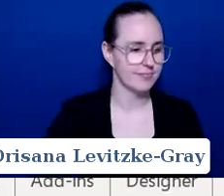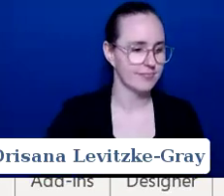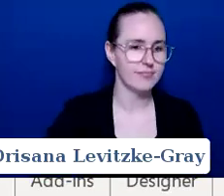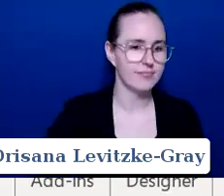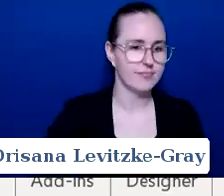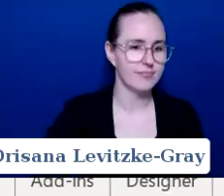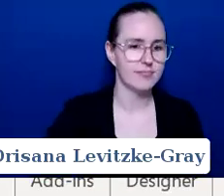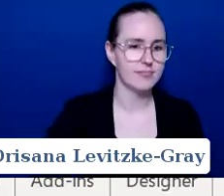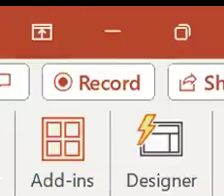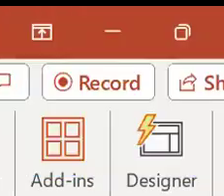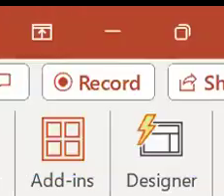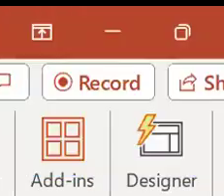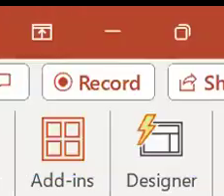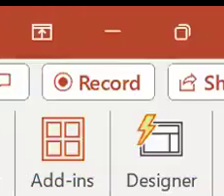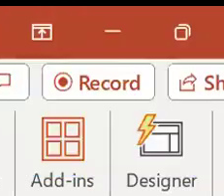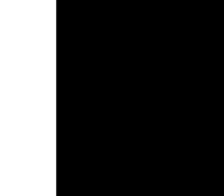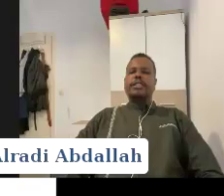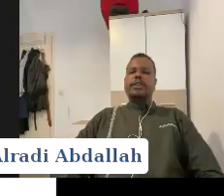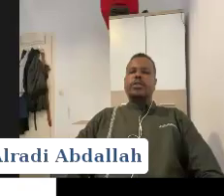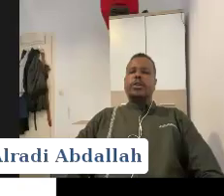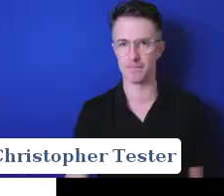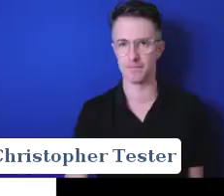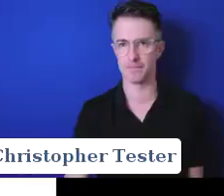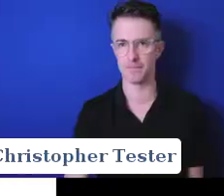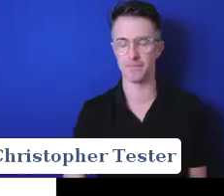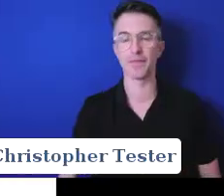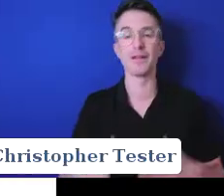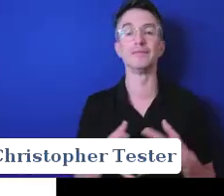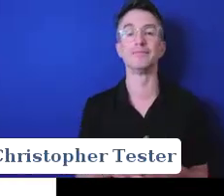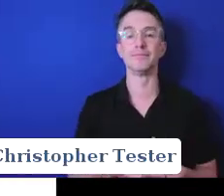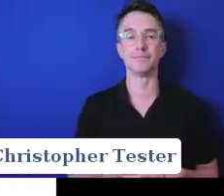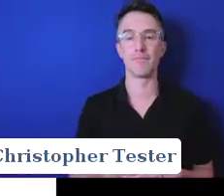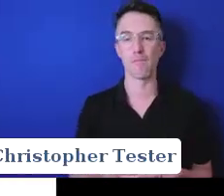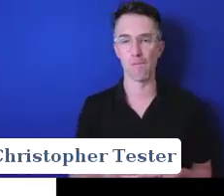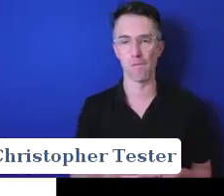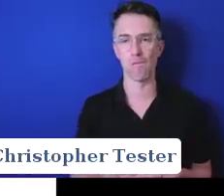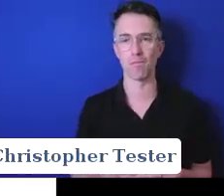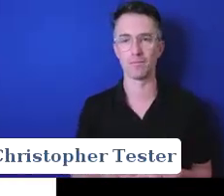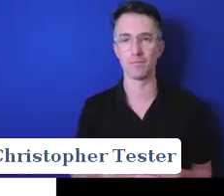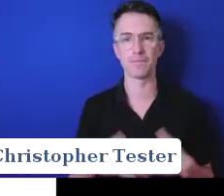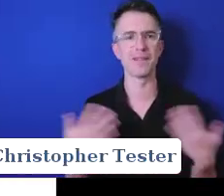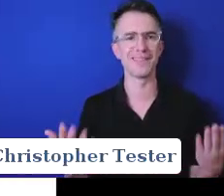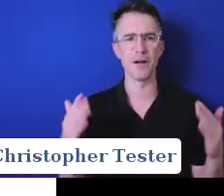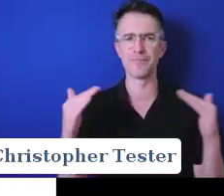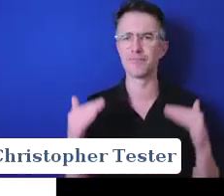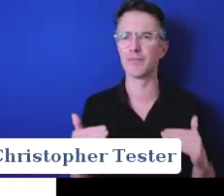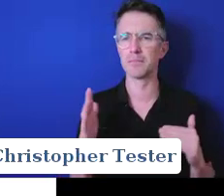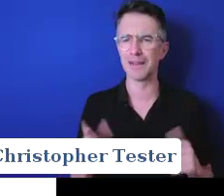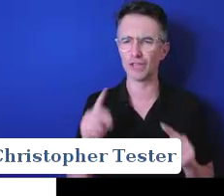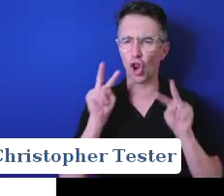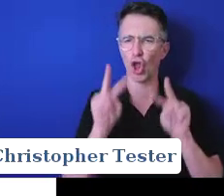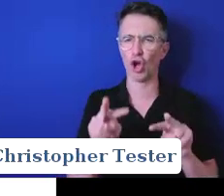that is comprehensive, reliable, trustable, based on the human rights-based approach, accessible,